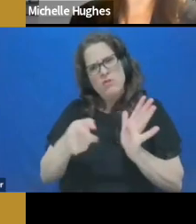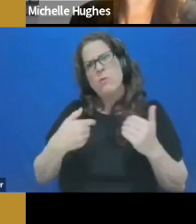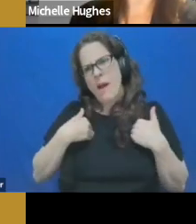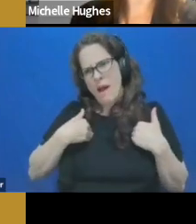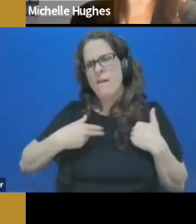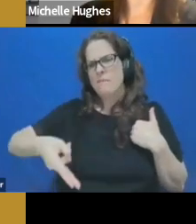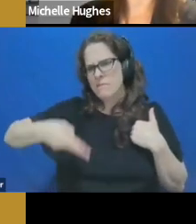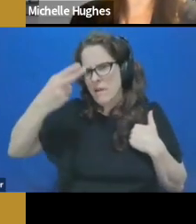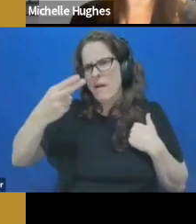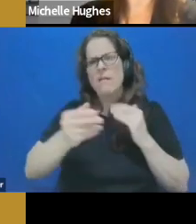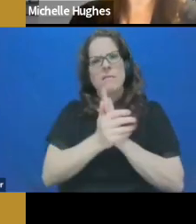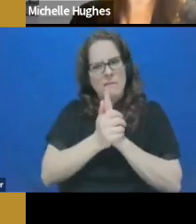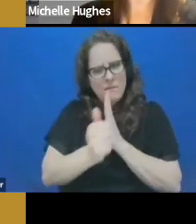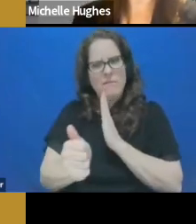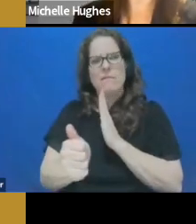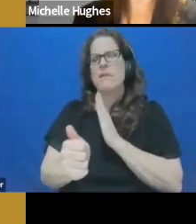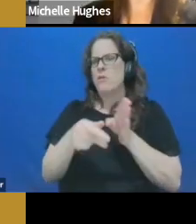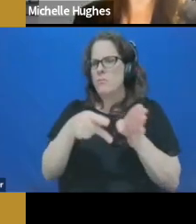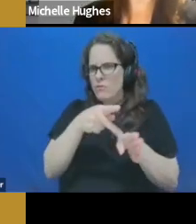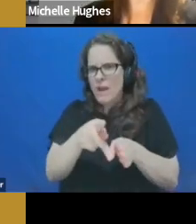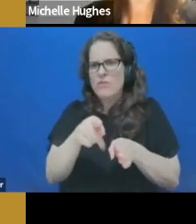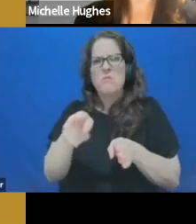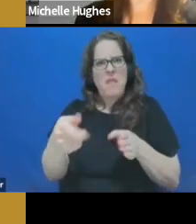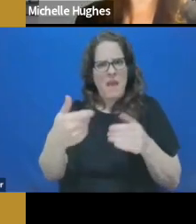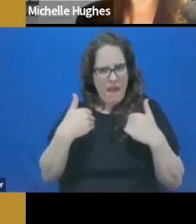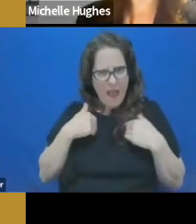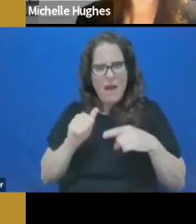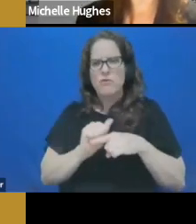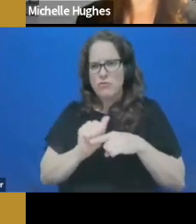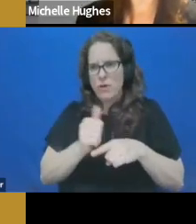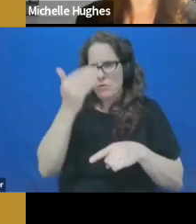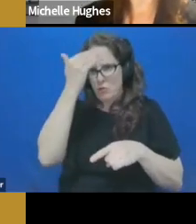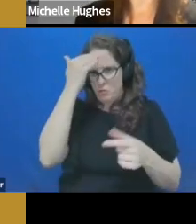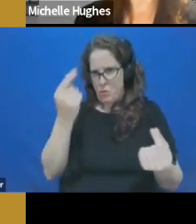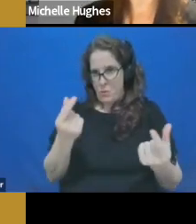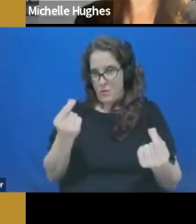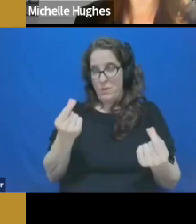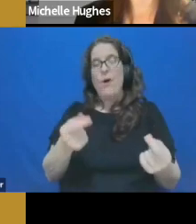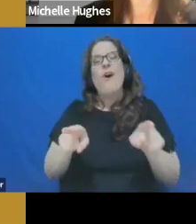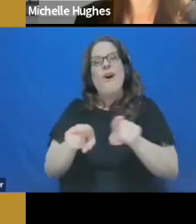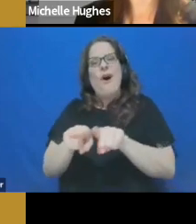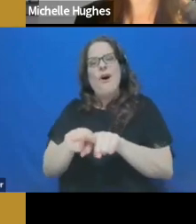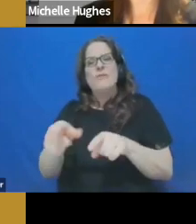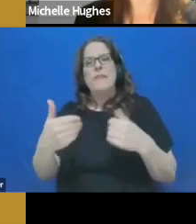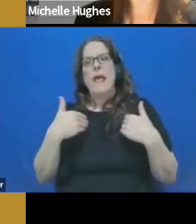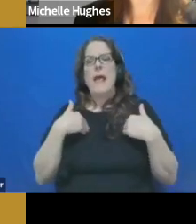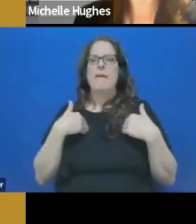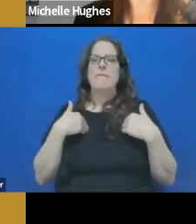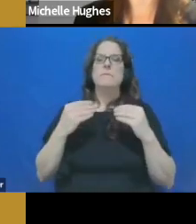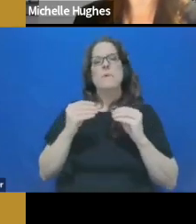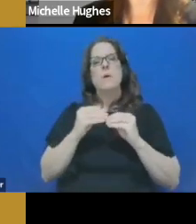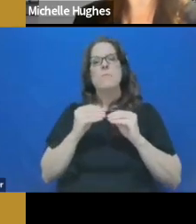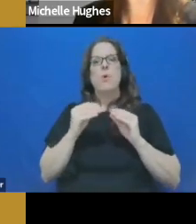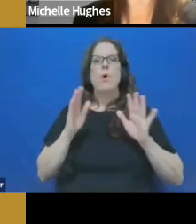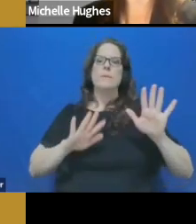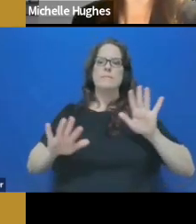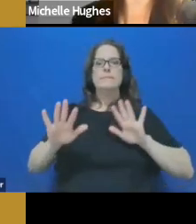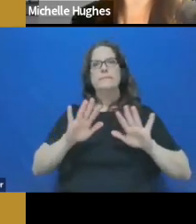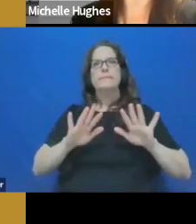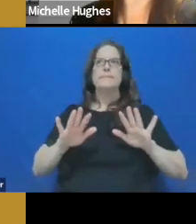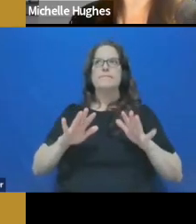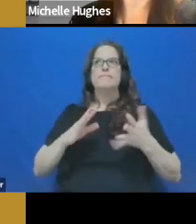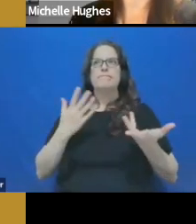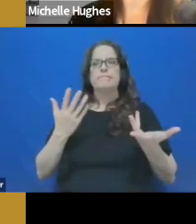in trustee services, they can also act as an objective third party in carrying out the trust directions for the